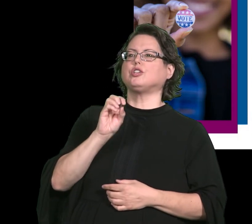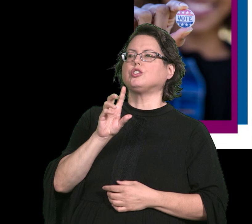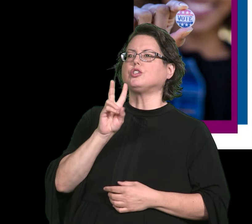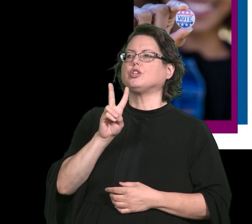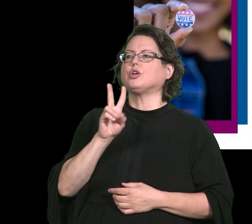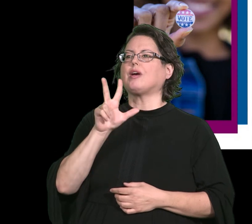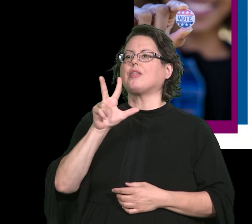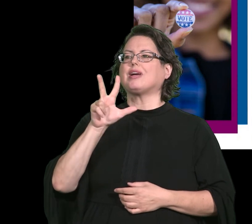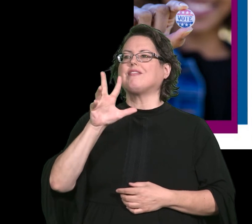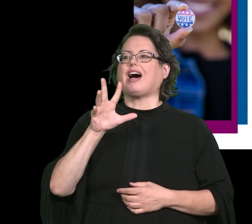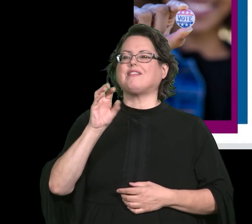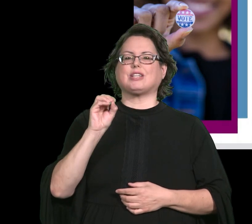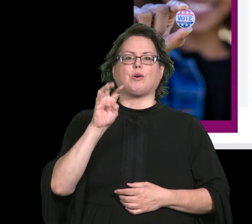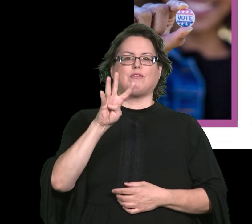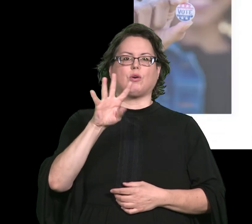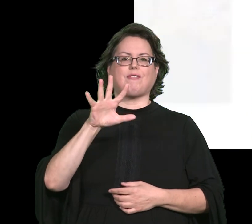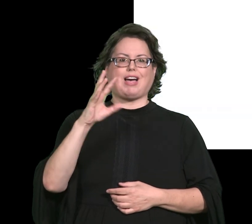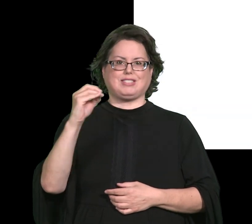412-350-4500.